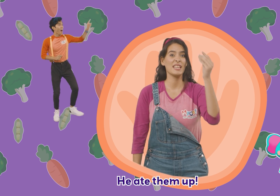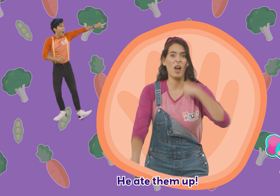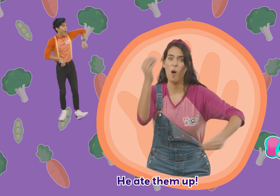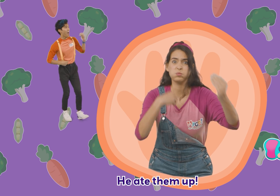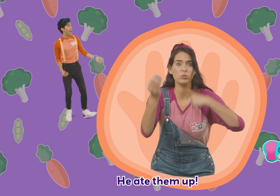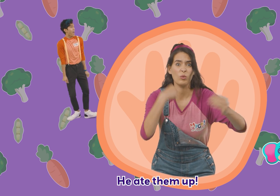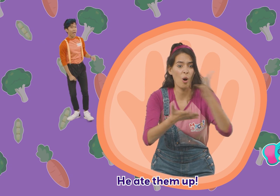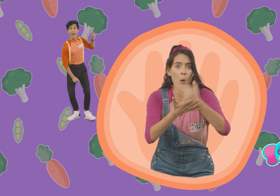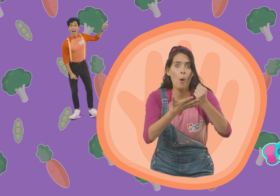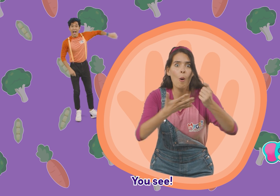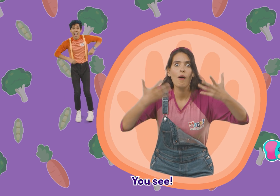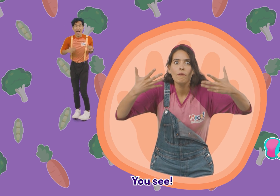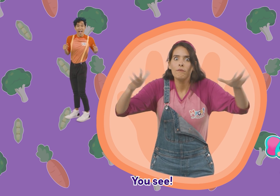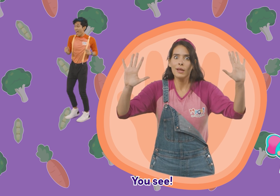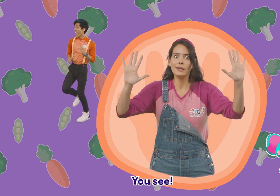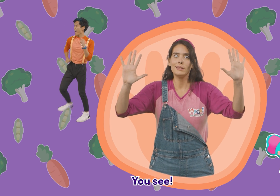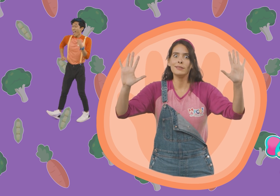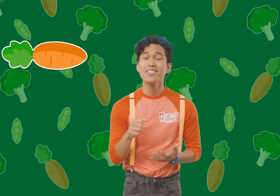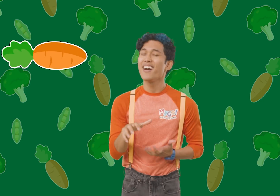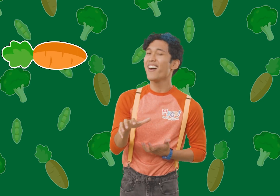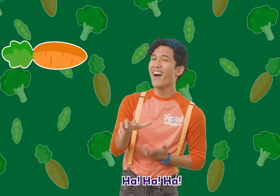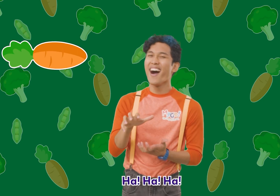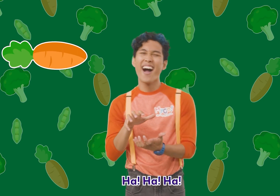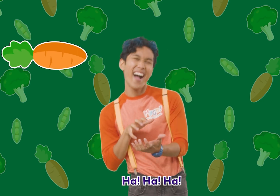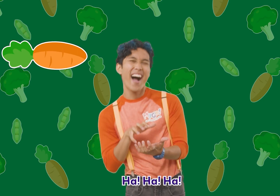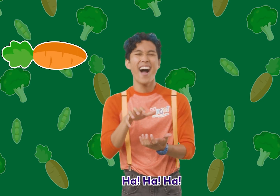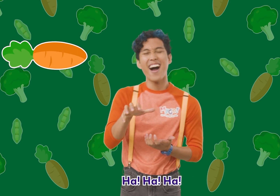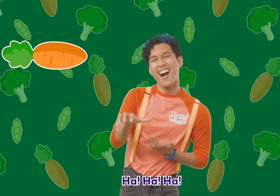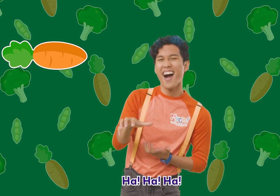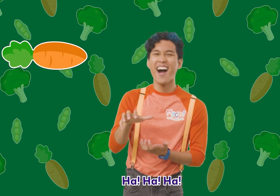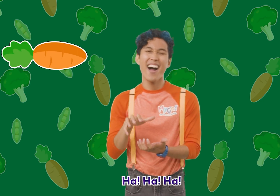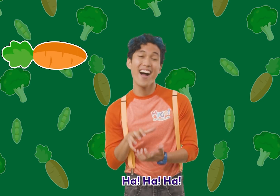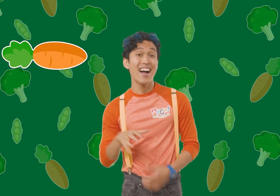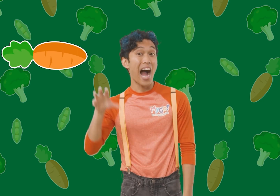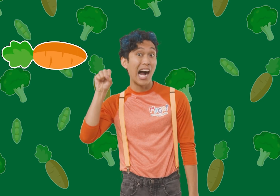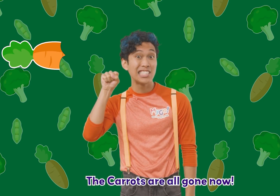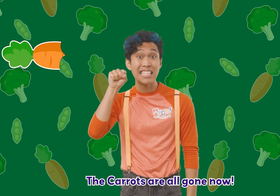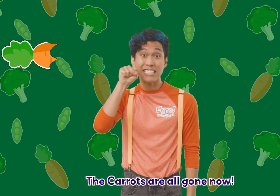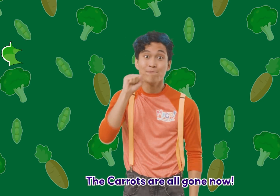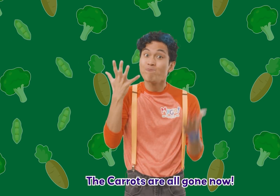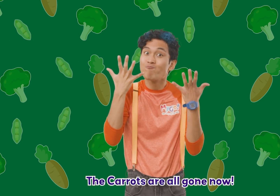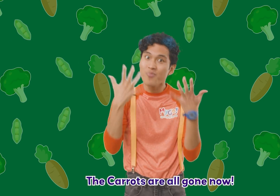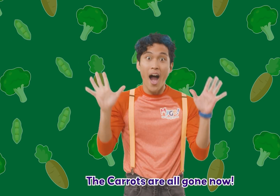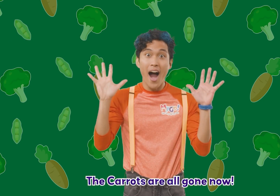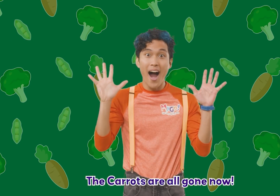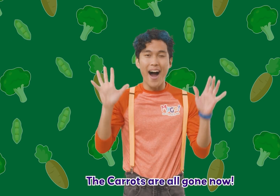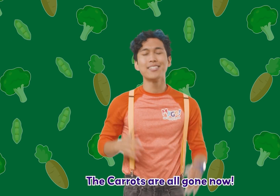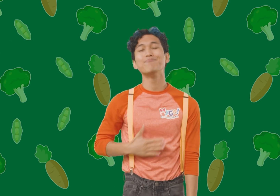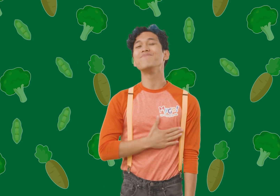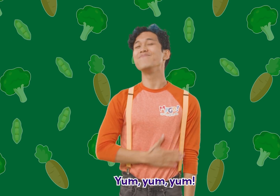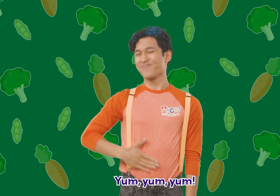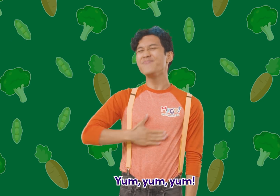three, he ate them up, you see. Ha, ha, ha, the carrots are all gone now.